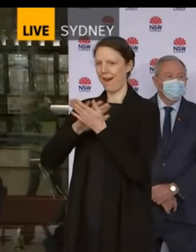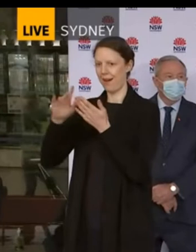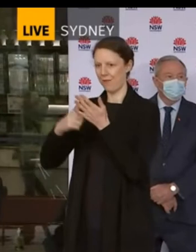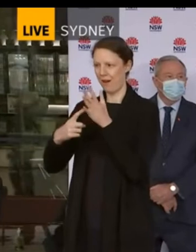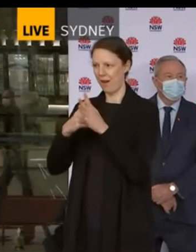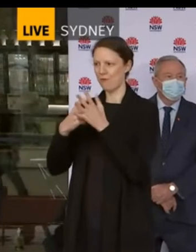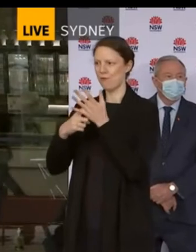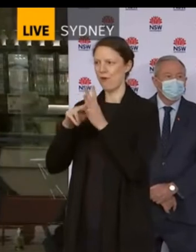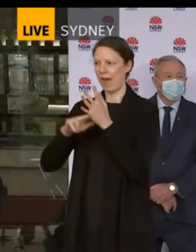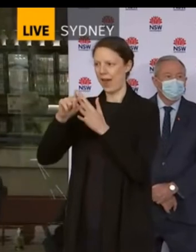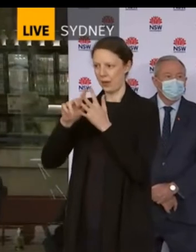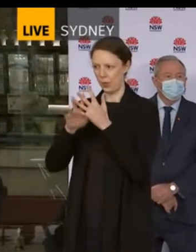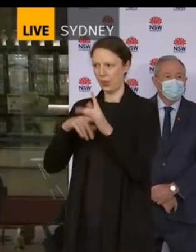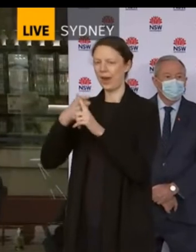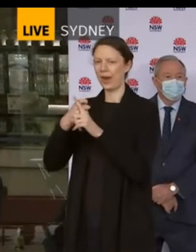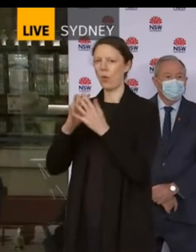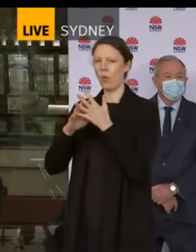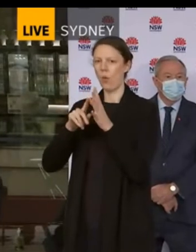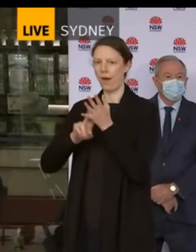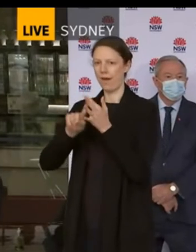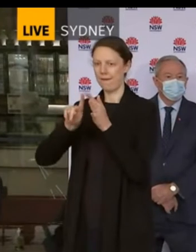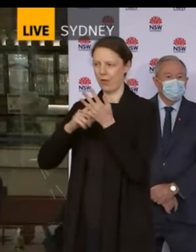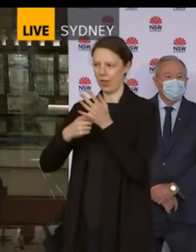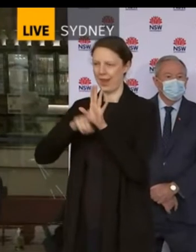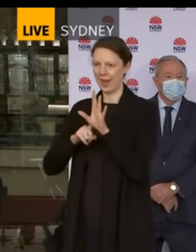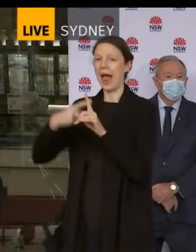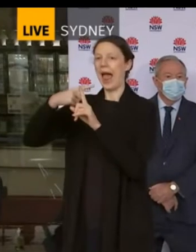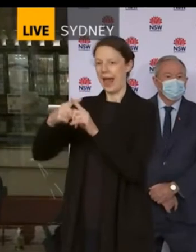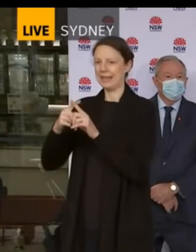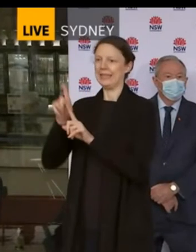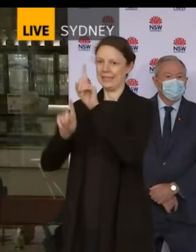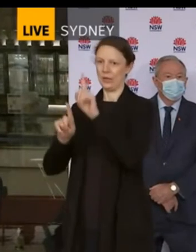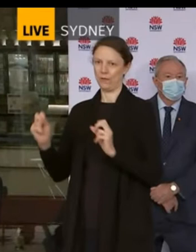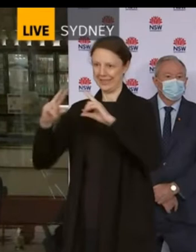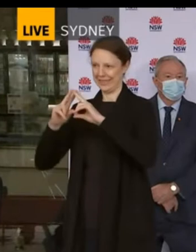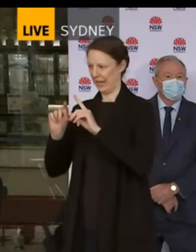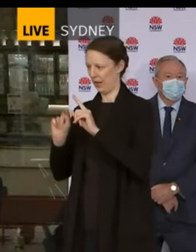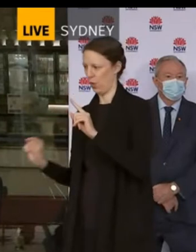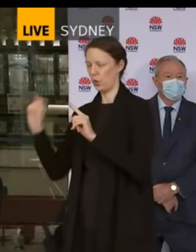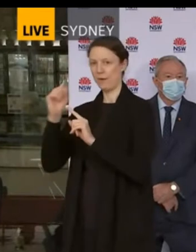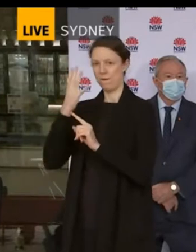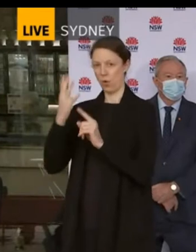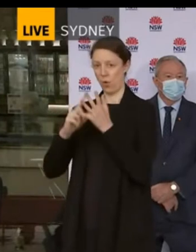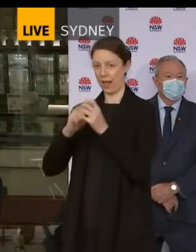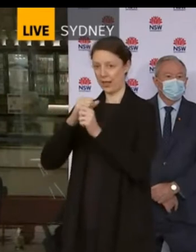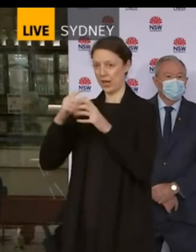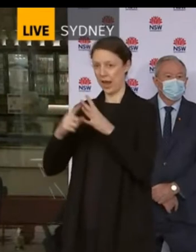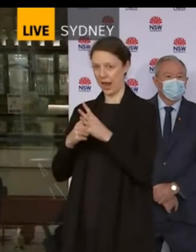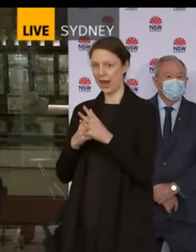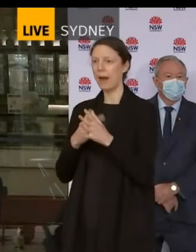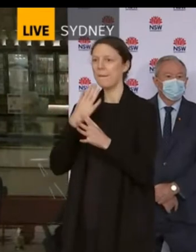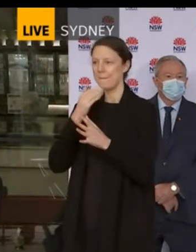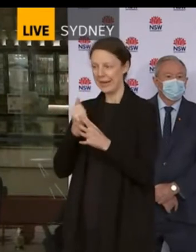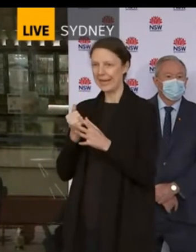Clearly, during that period, there was the chance that you may have inadvertently come in contact with someone who is positive,